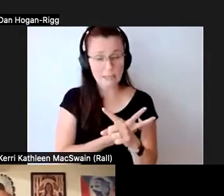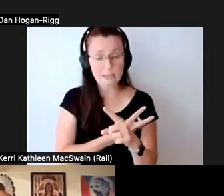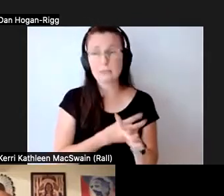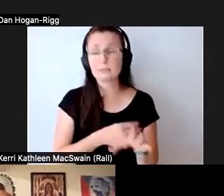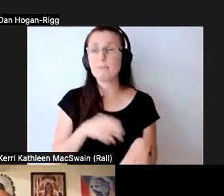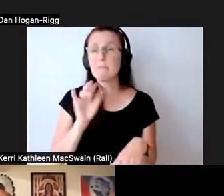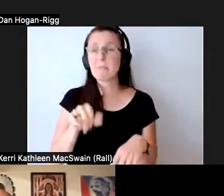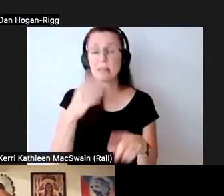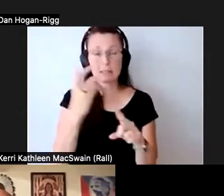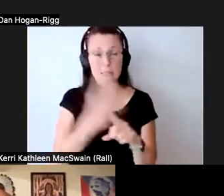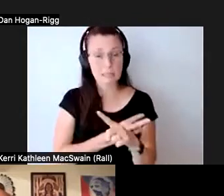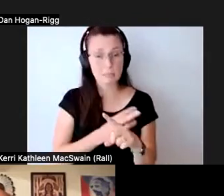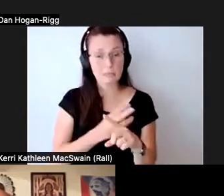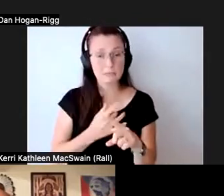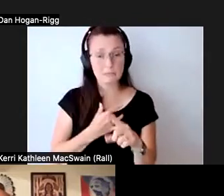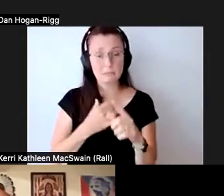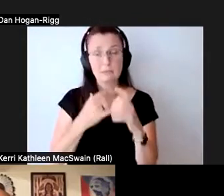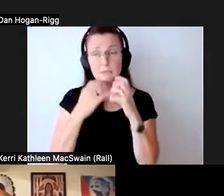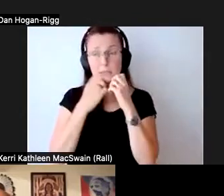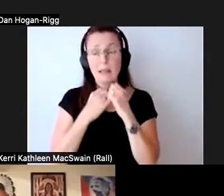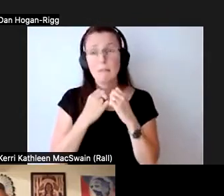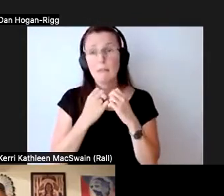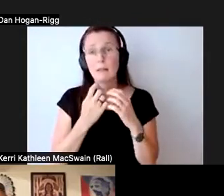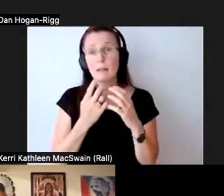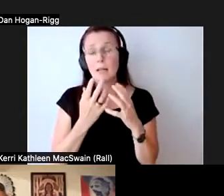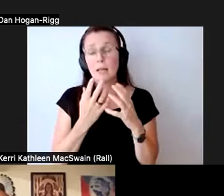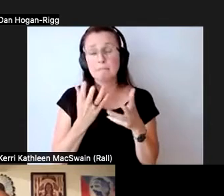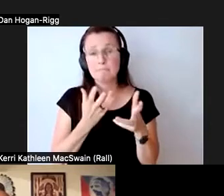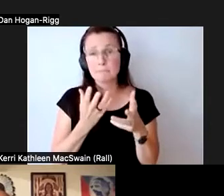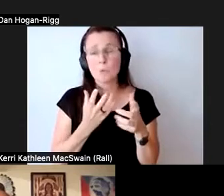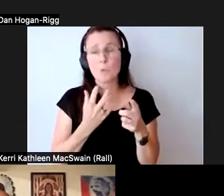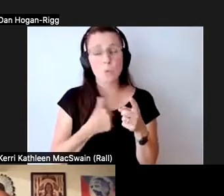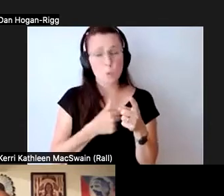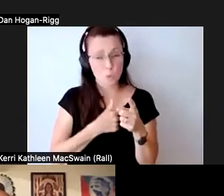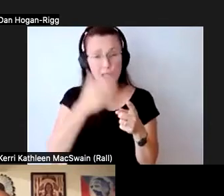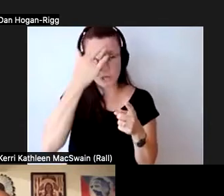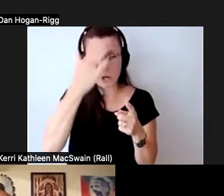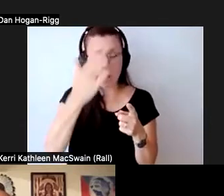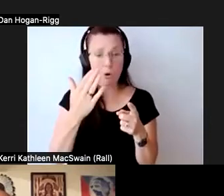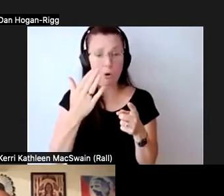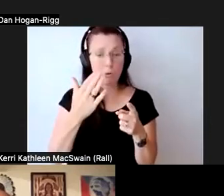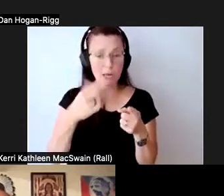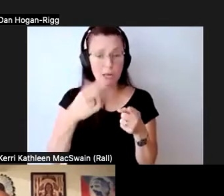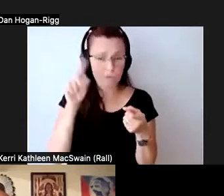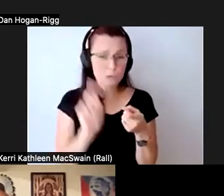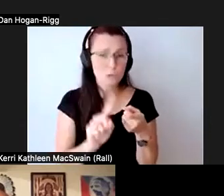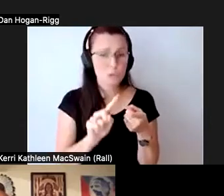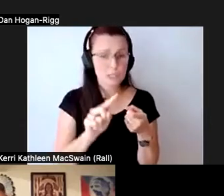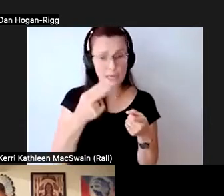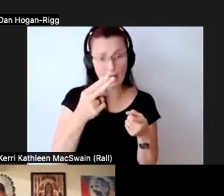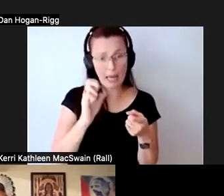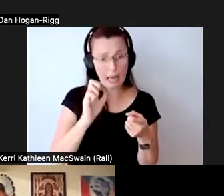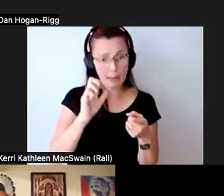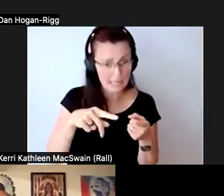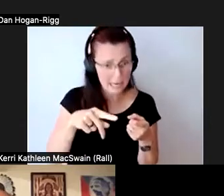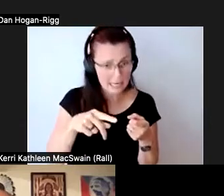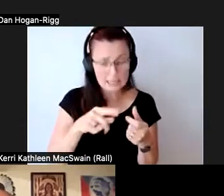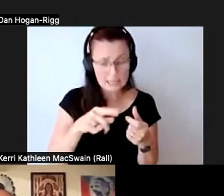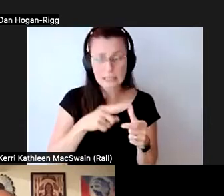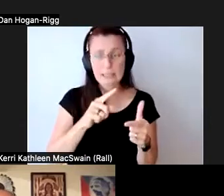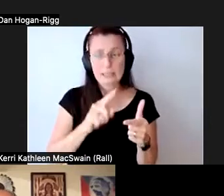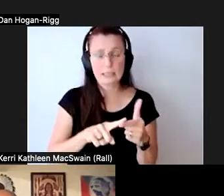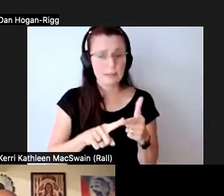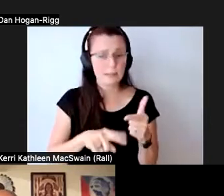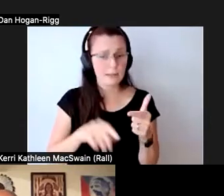seen. We know we're reducing the very, very high rates of hepatitis and STDs and, of course, HIV as